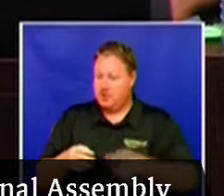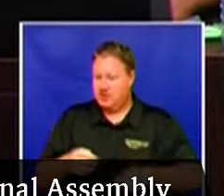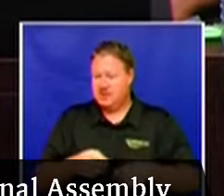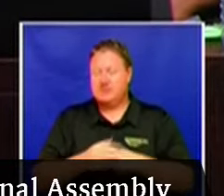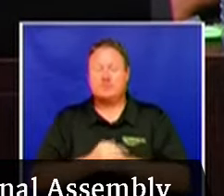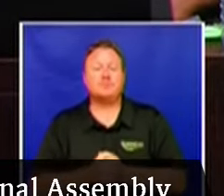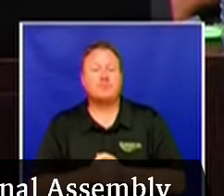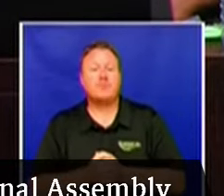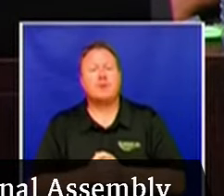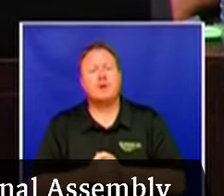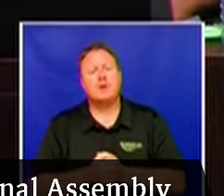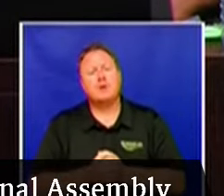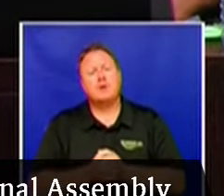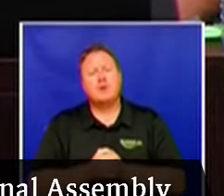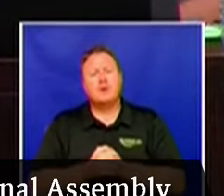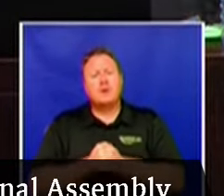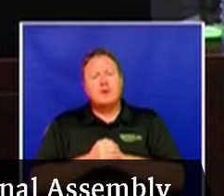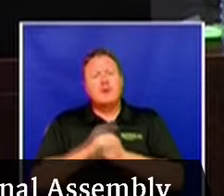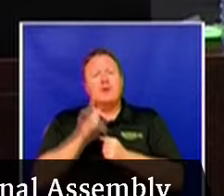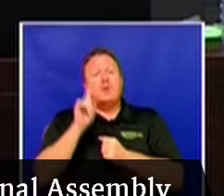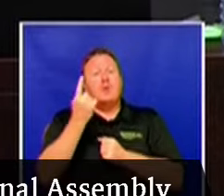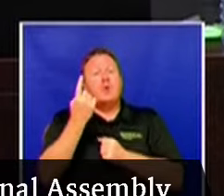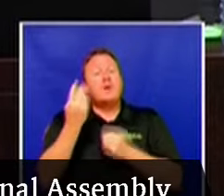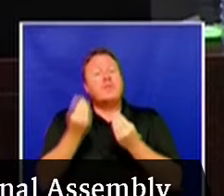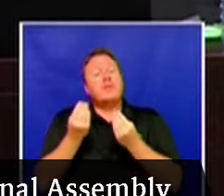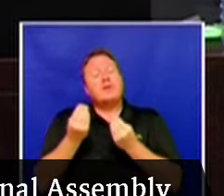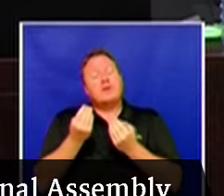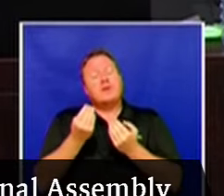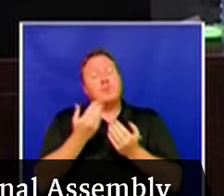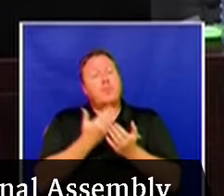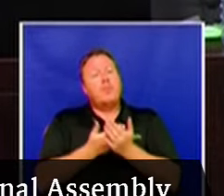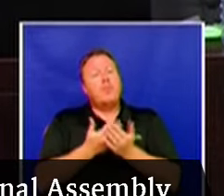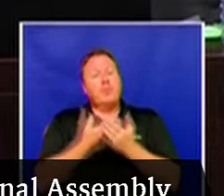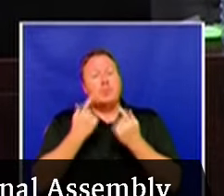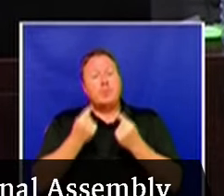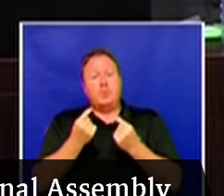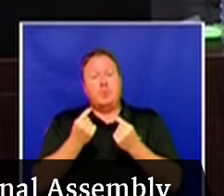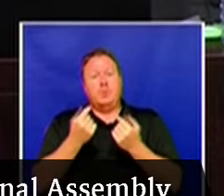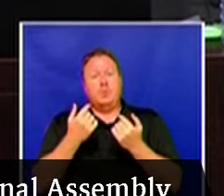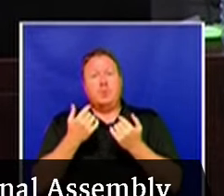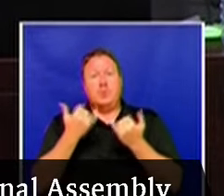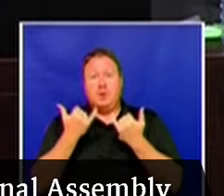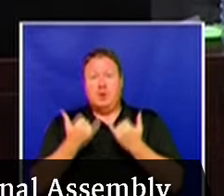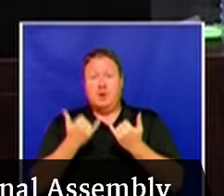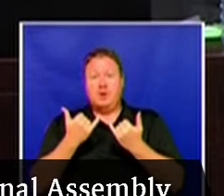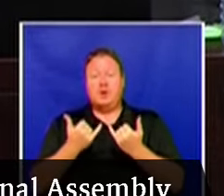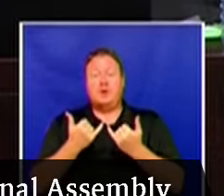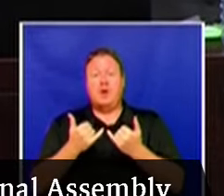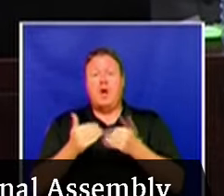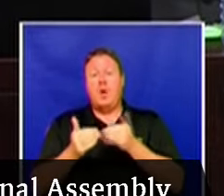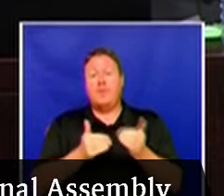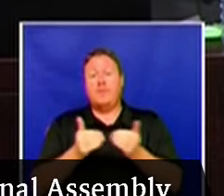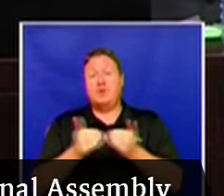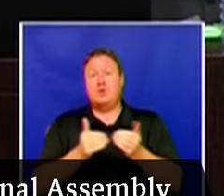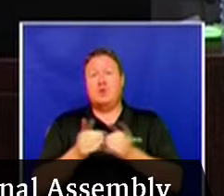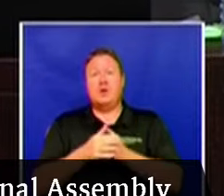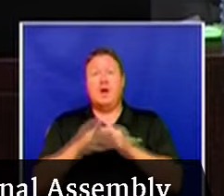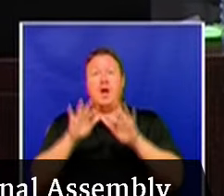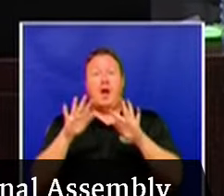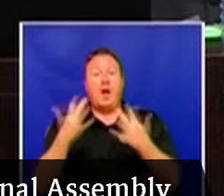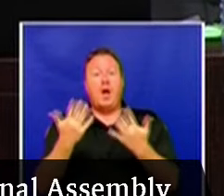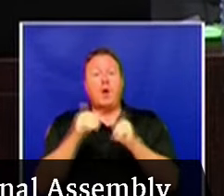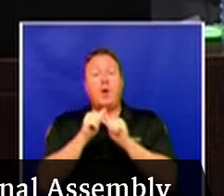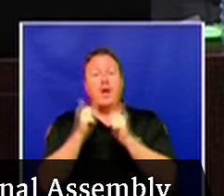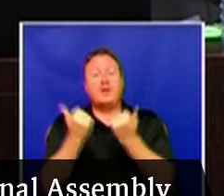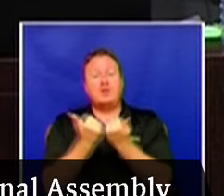been able to do in the current administration is to enable those agencies to